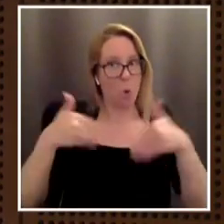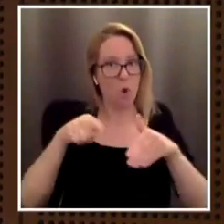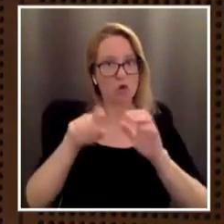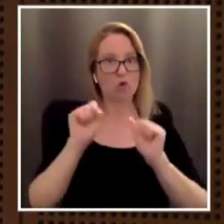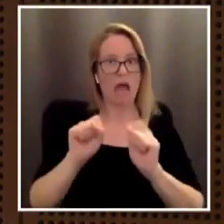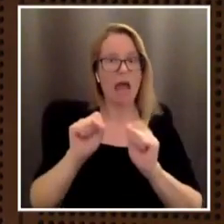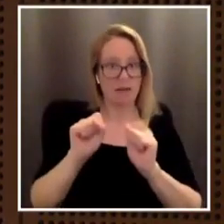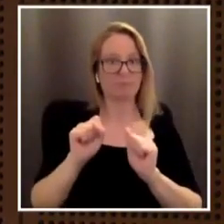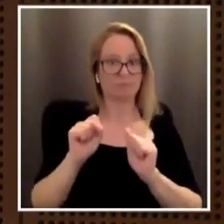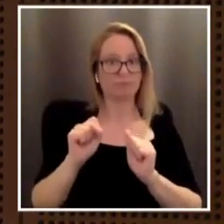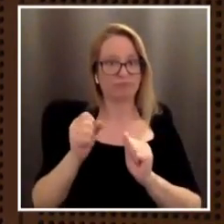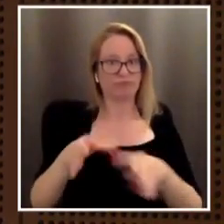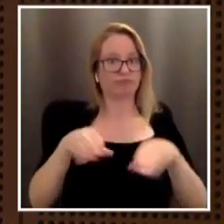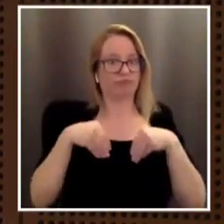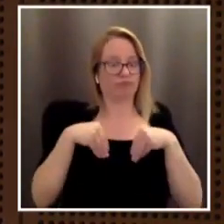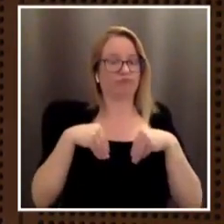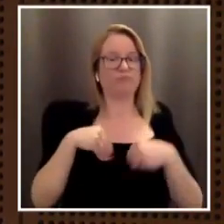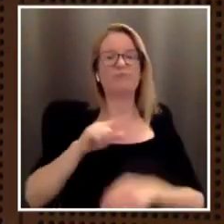there.